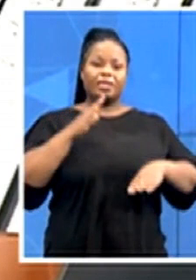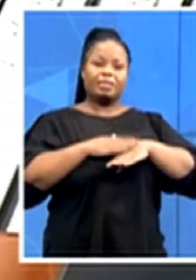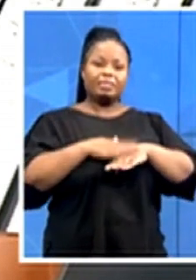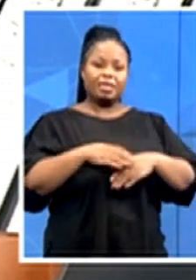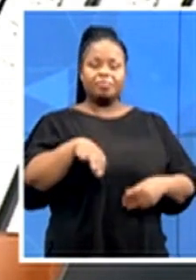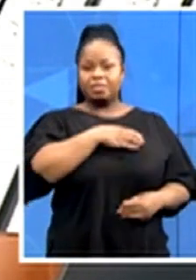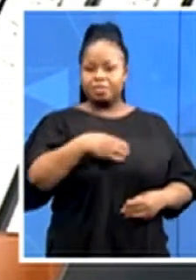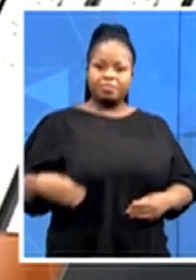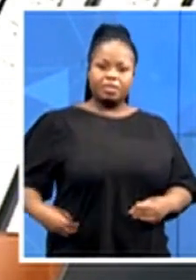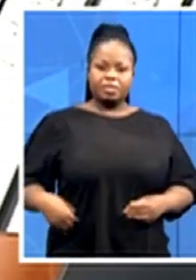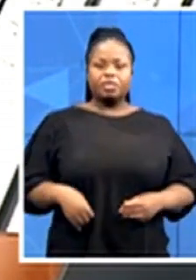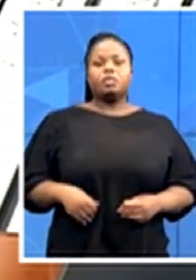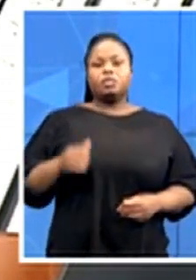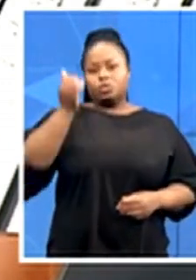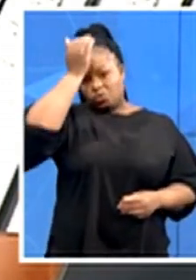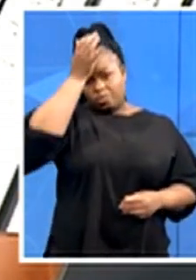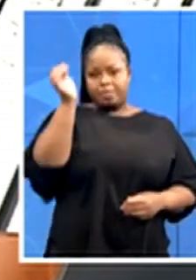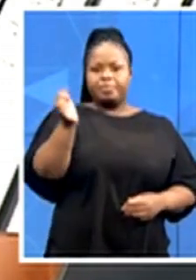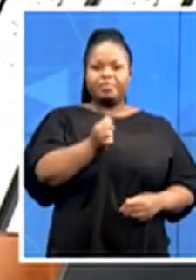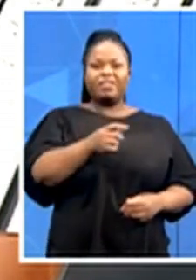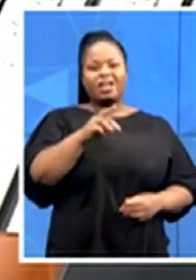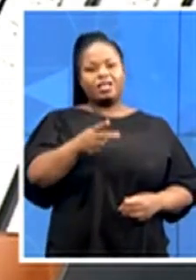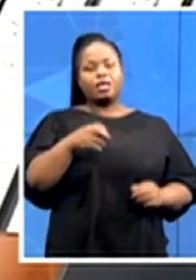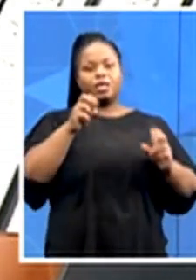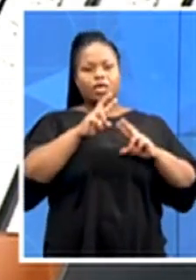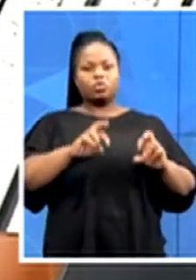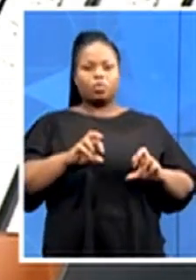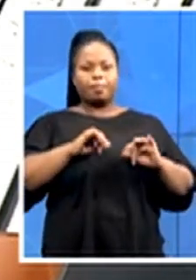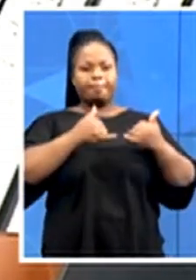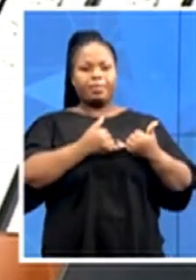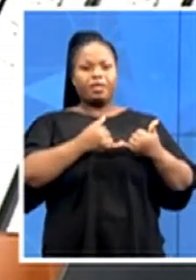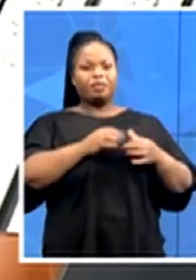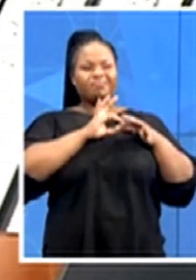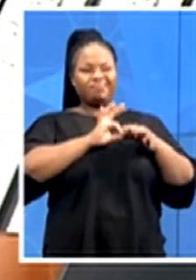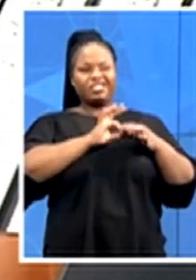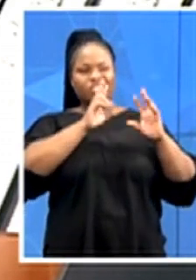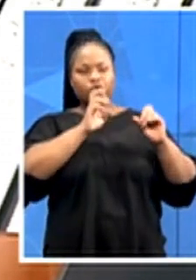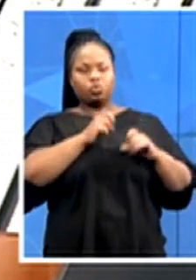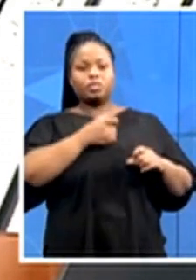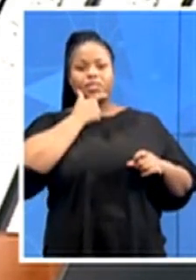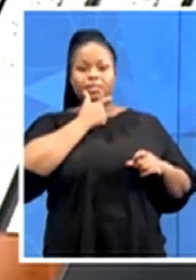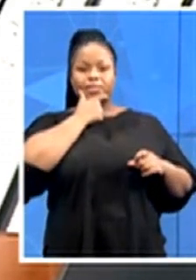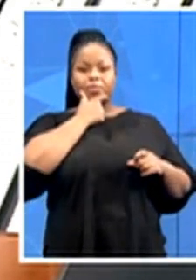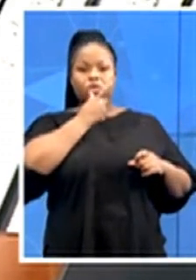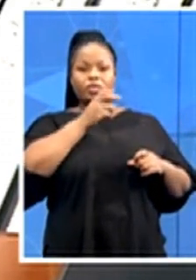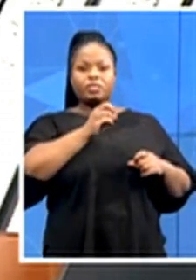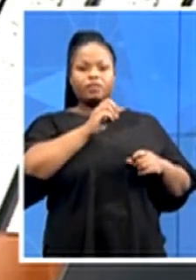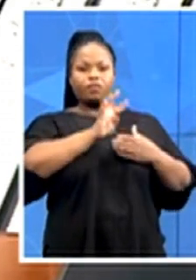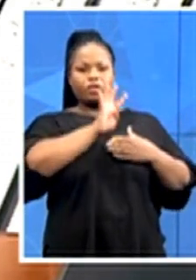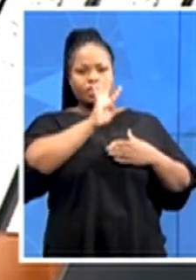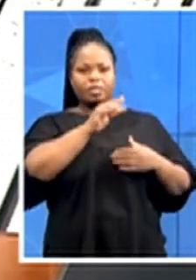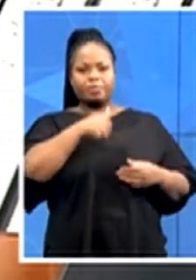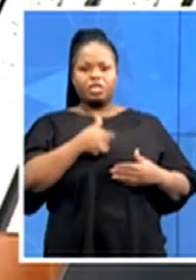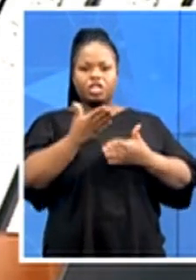certain ESCOM-related matters to me in December 2014, I had disposed of my shareholding in Optimum